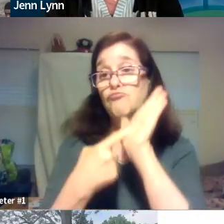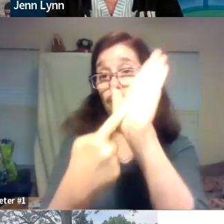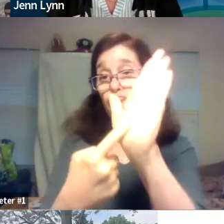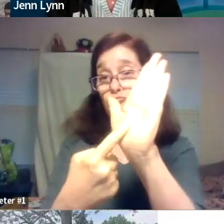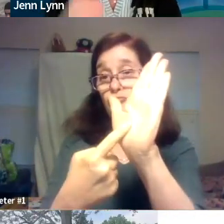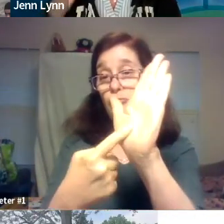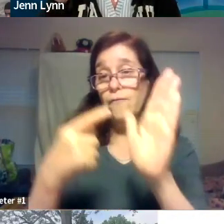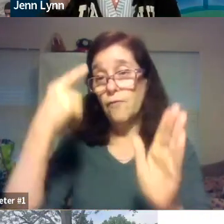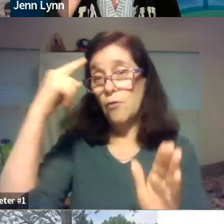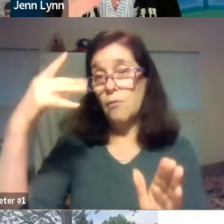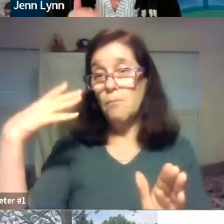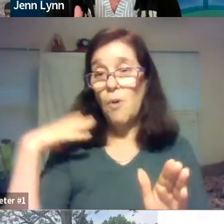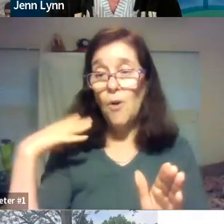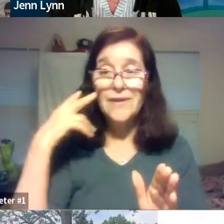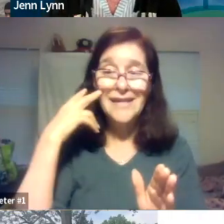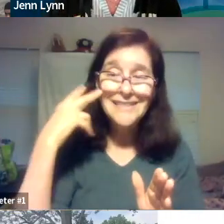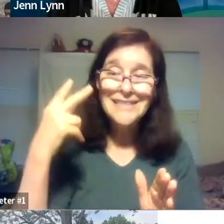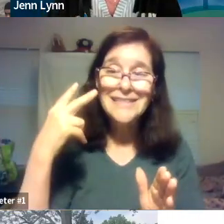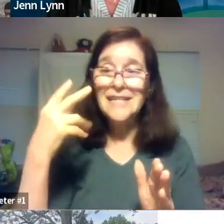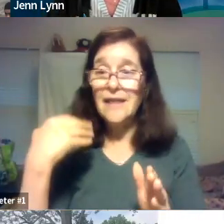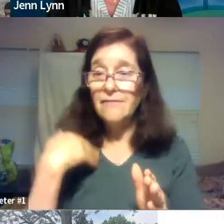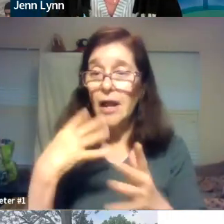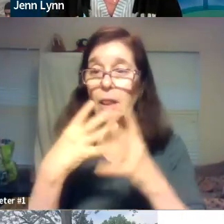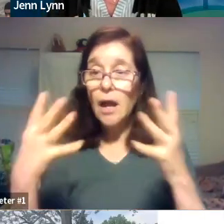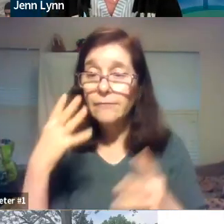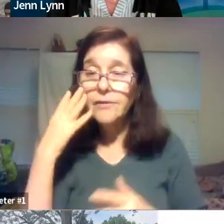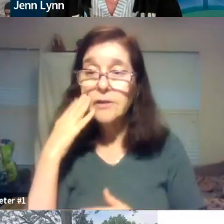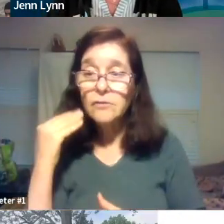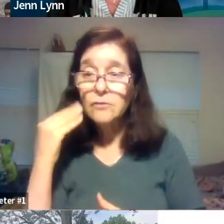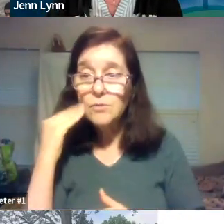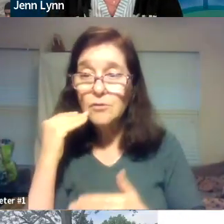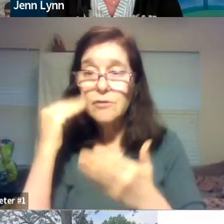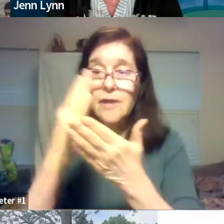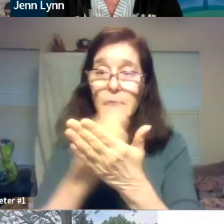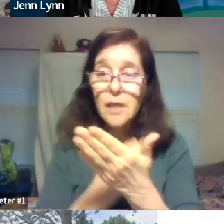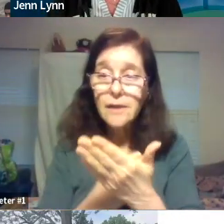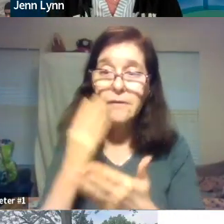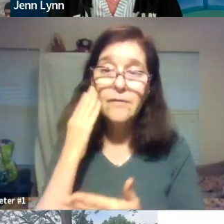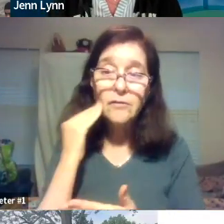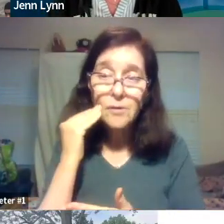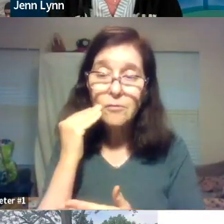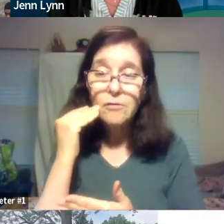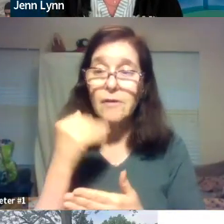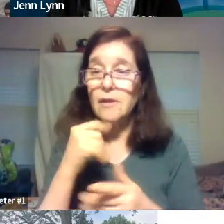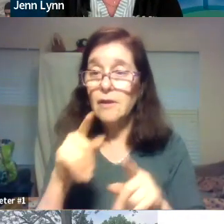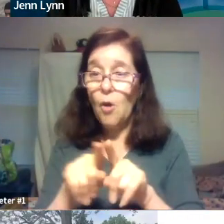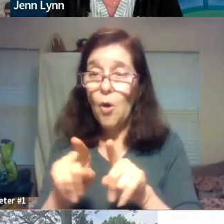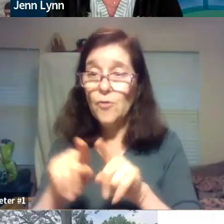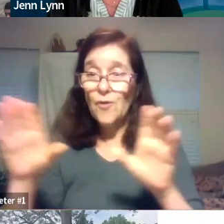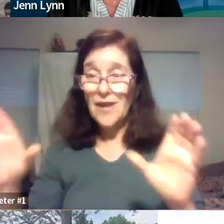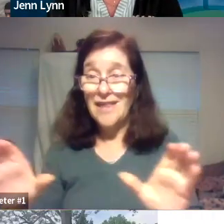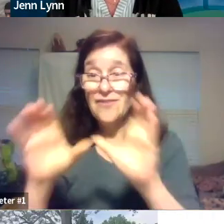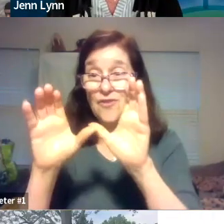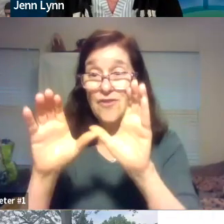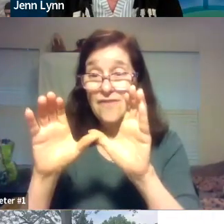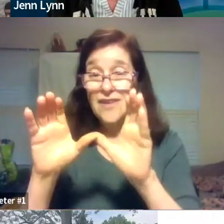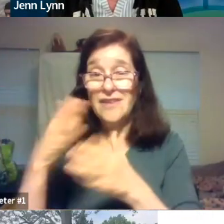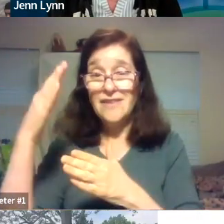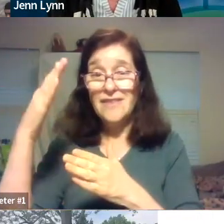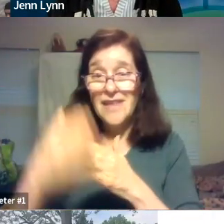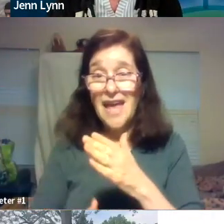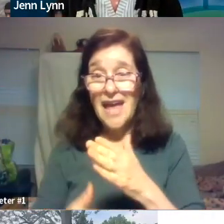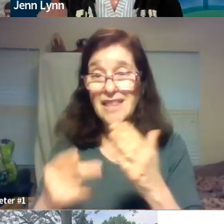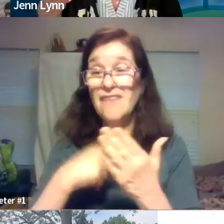to an employer, and they would see their well-rounded list of experiences. And they also get certificates at the end of